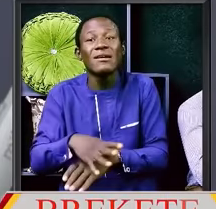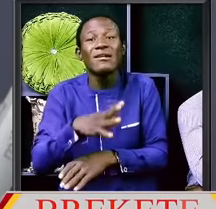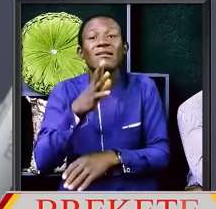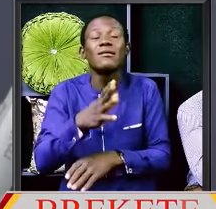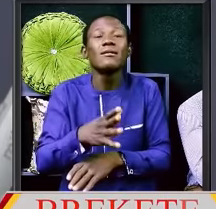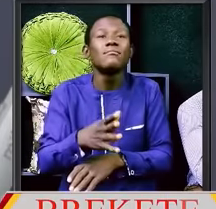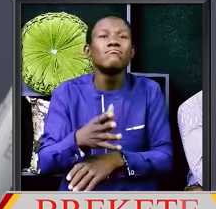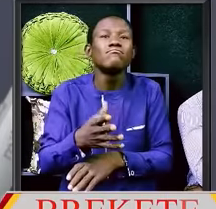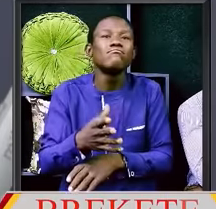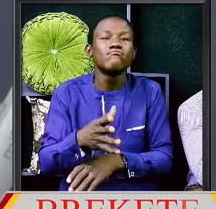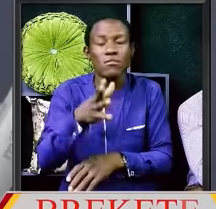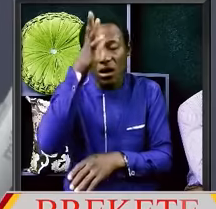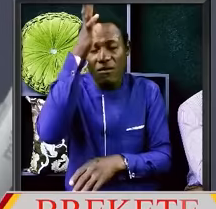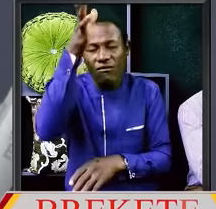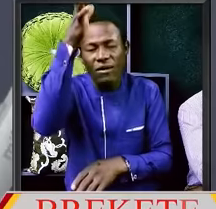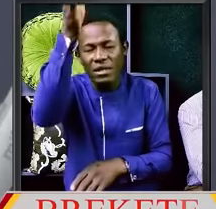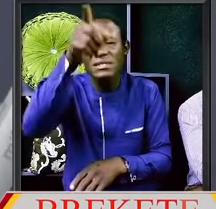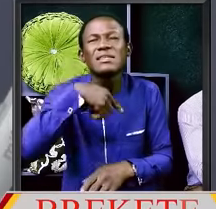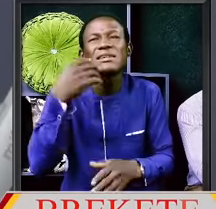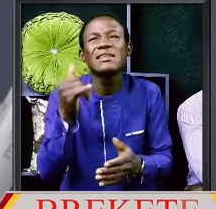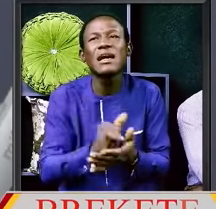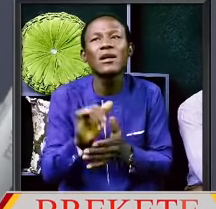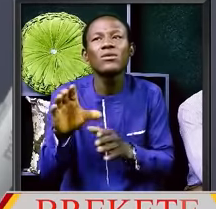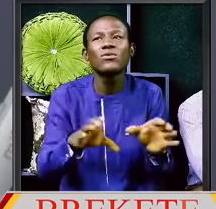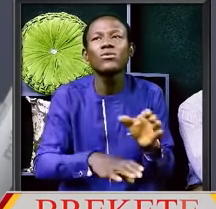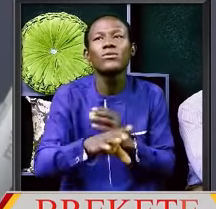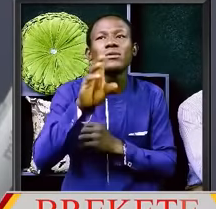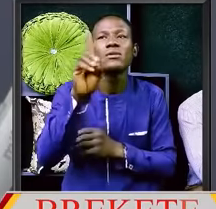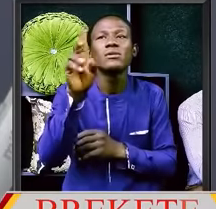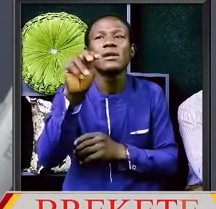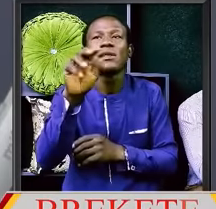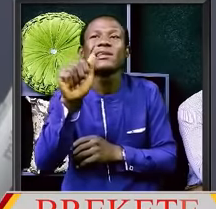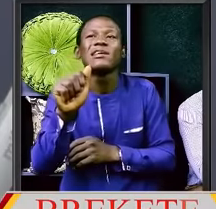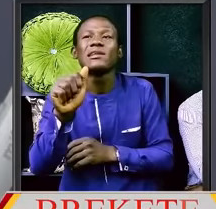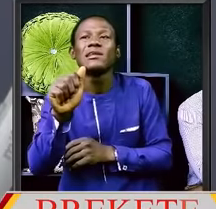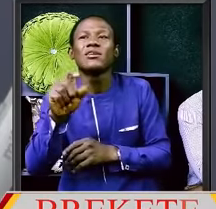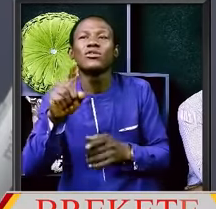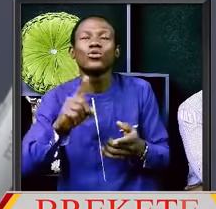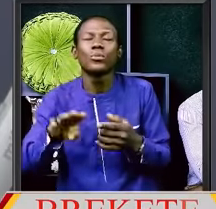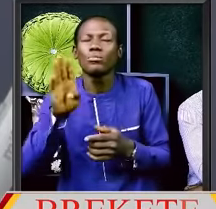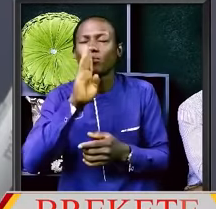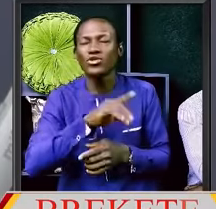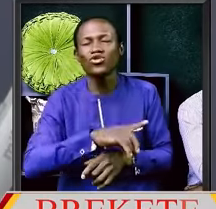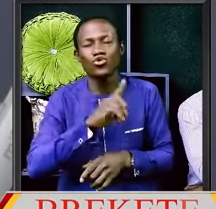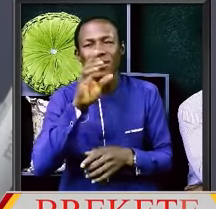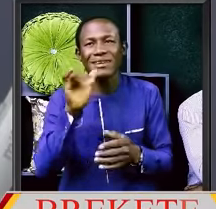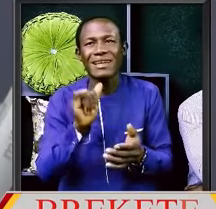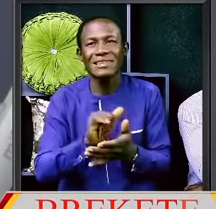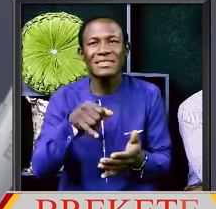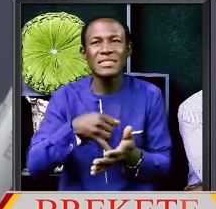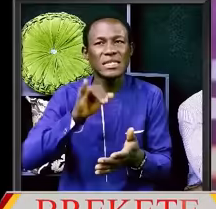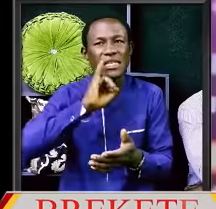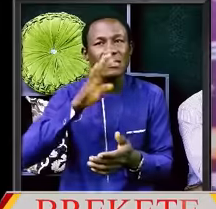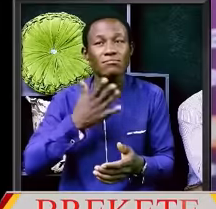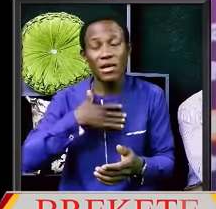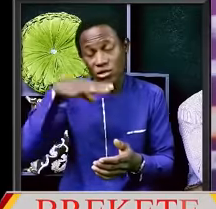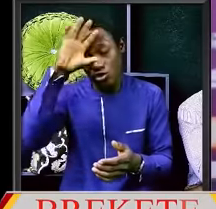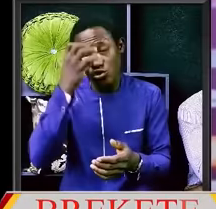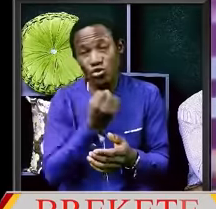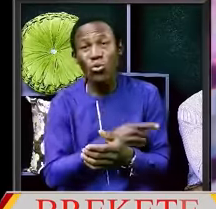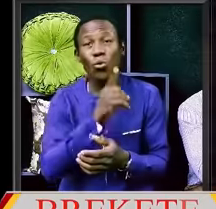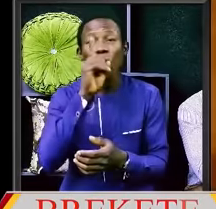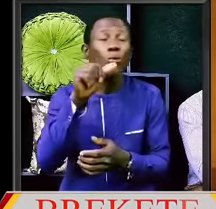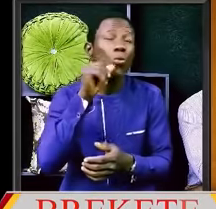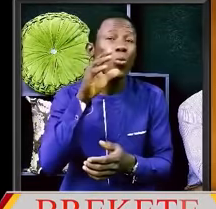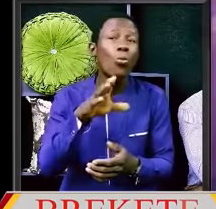make I they sure say. This now my blood. Grandson. And one woman tell me about placenta. She says she from the same place with them.